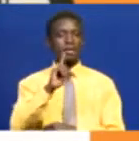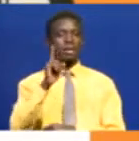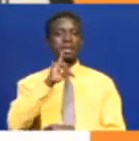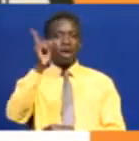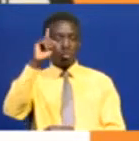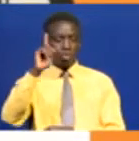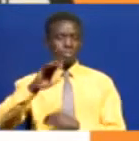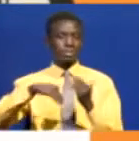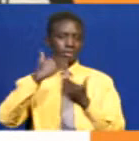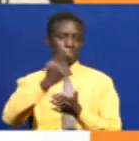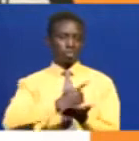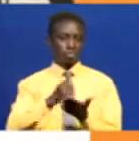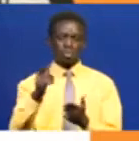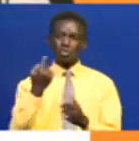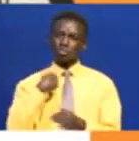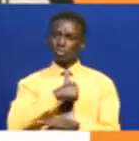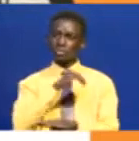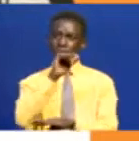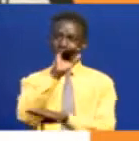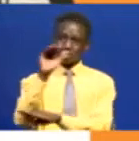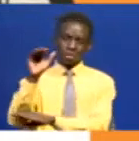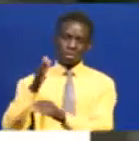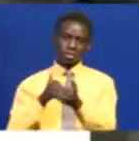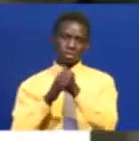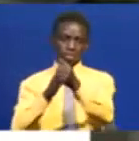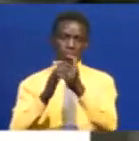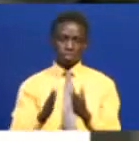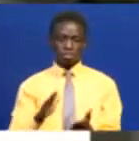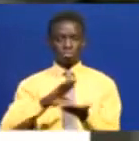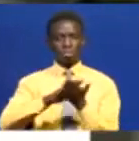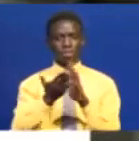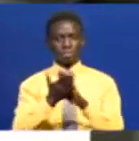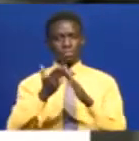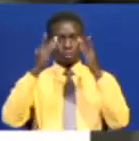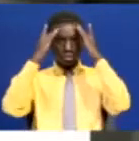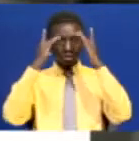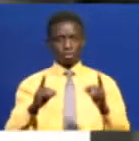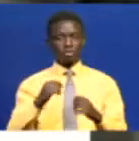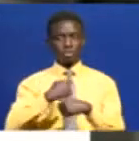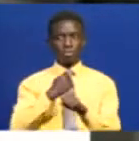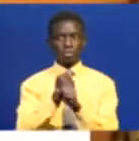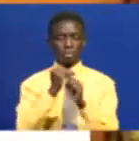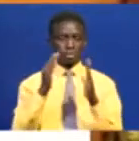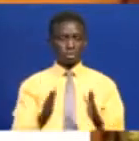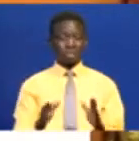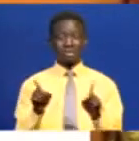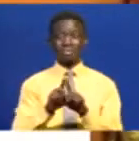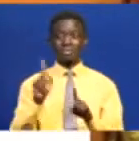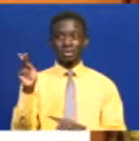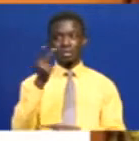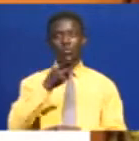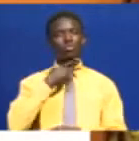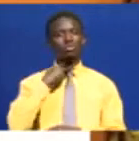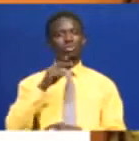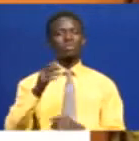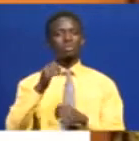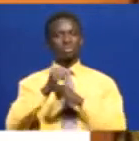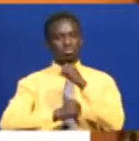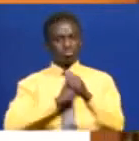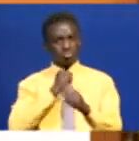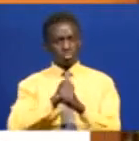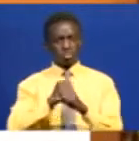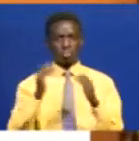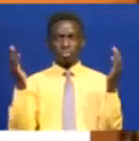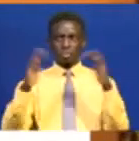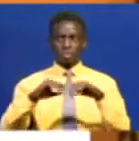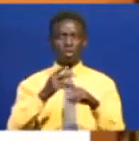we are asking our leaders to be the decision-makers. Kenya will host the inaugural Year's Africa Climate Summit from